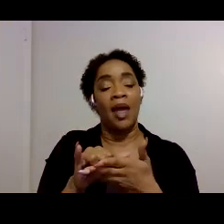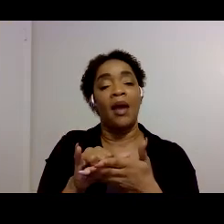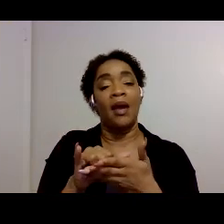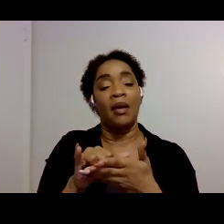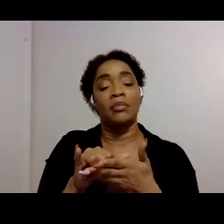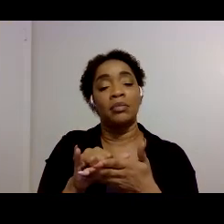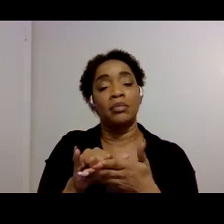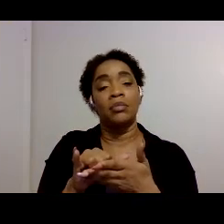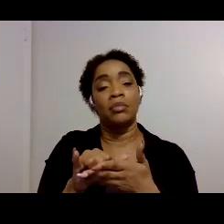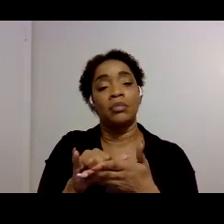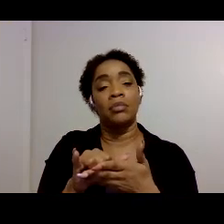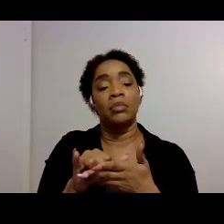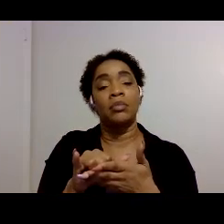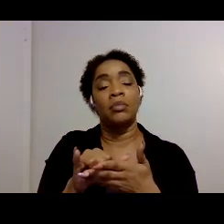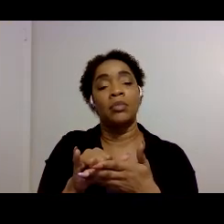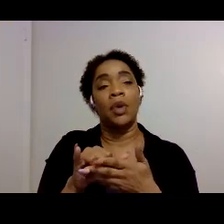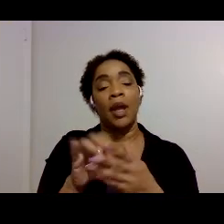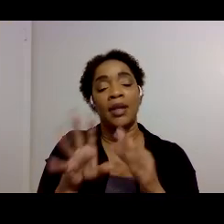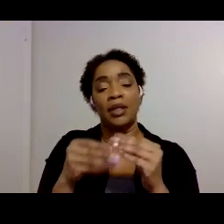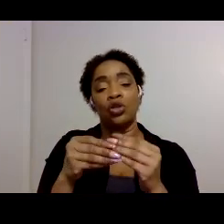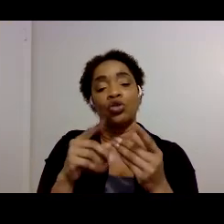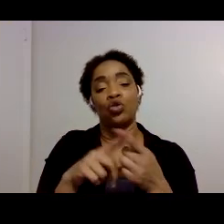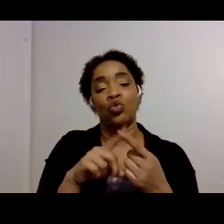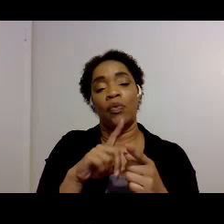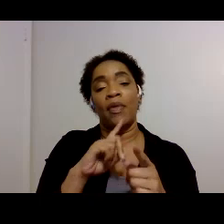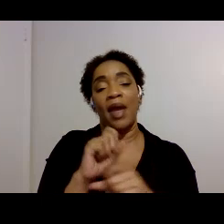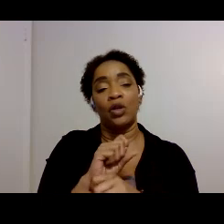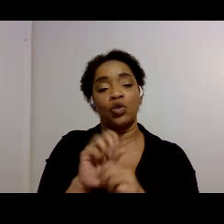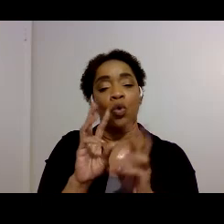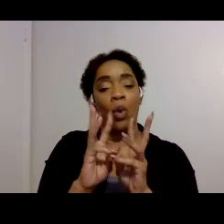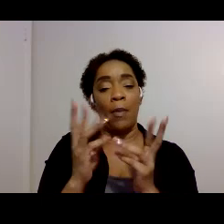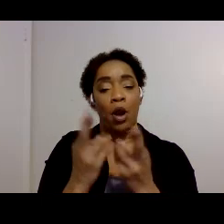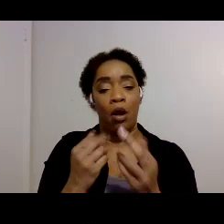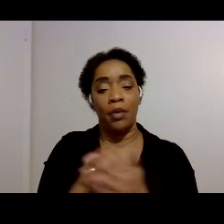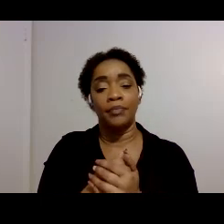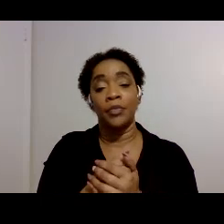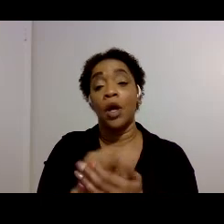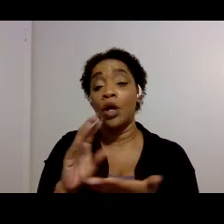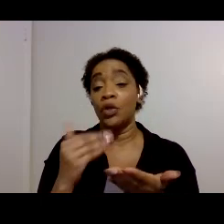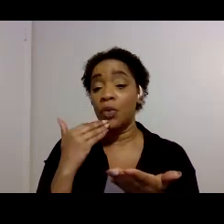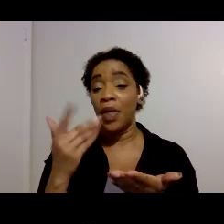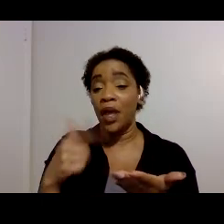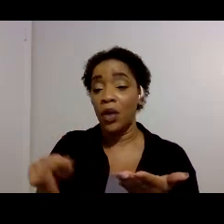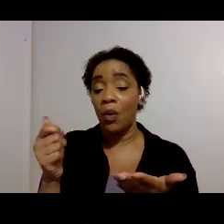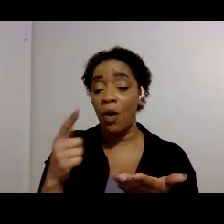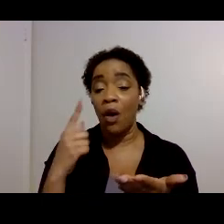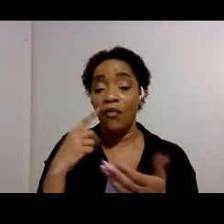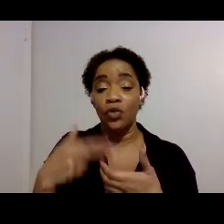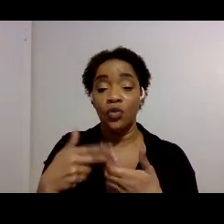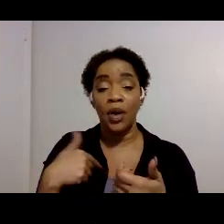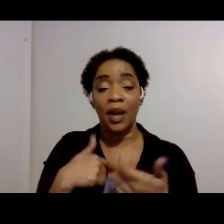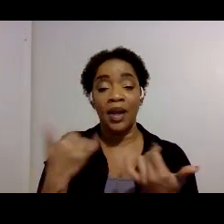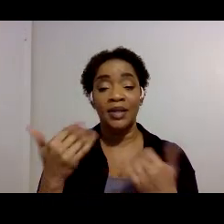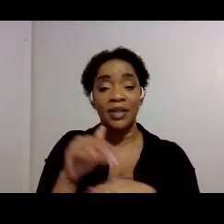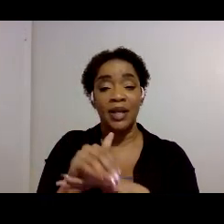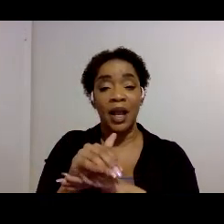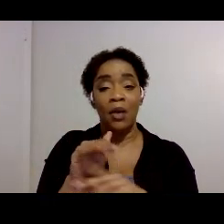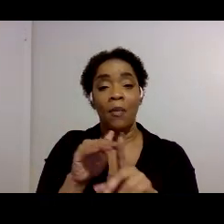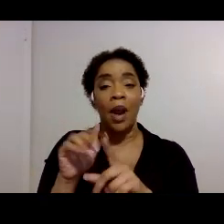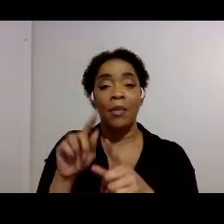actual webinar. So thank you everyone for joining us tonight. Reminder to save the date